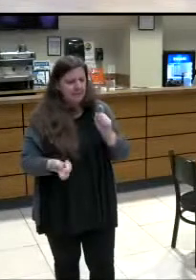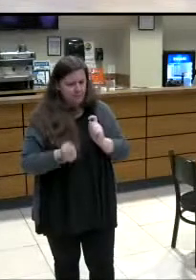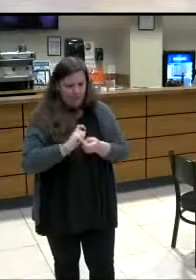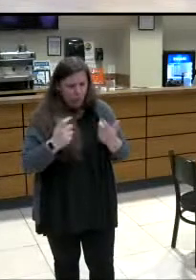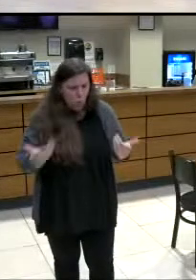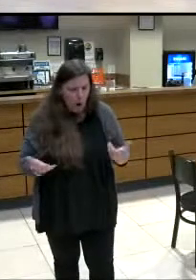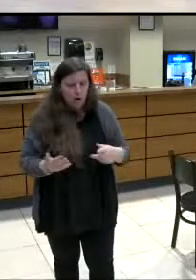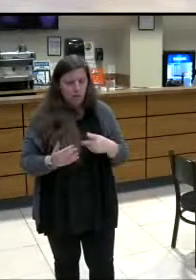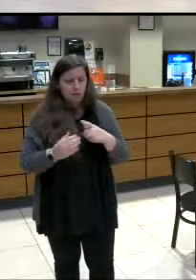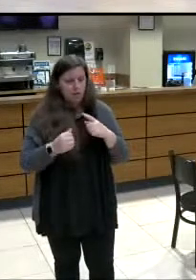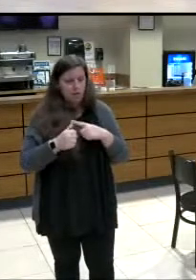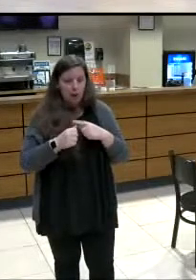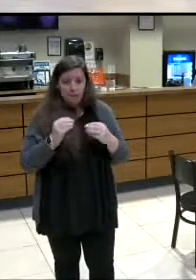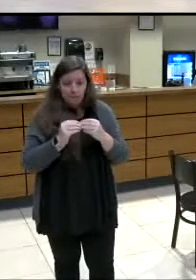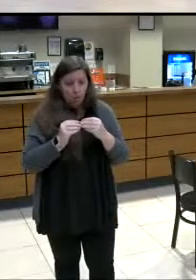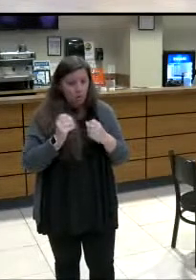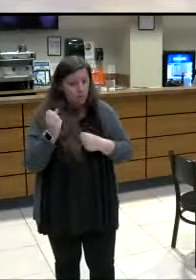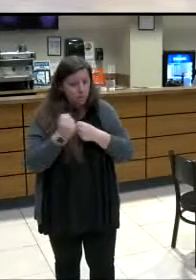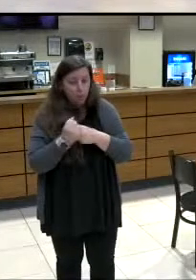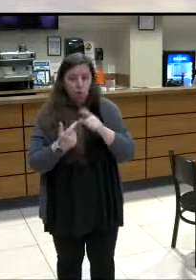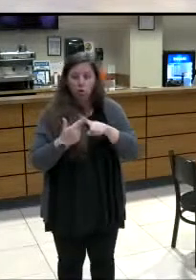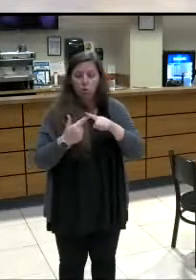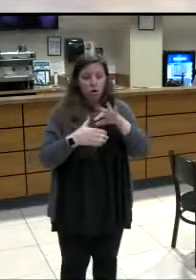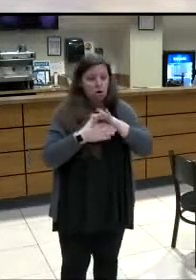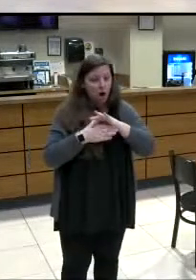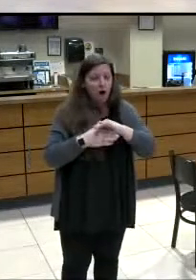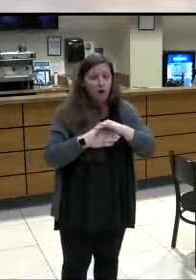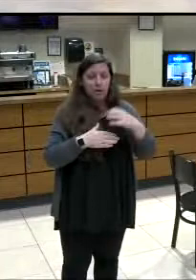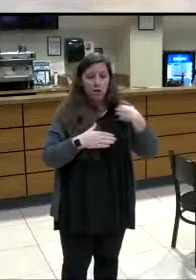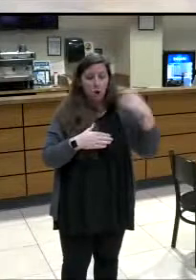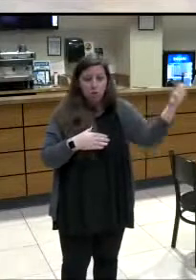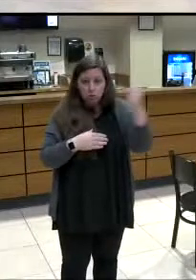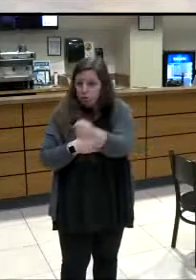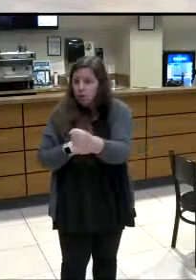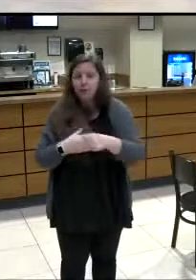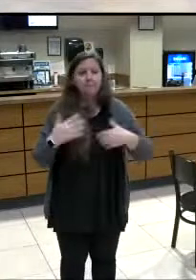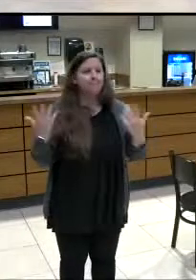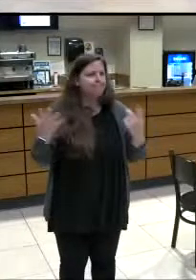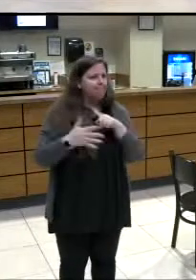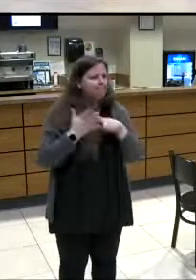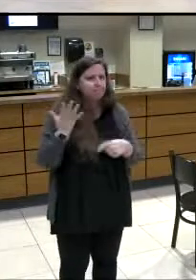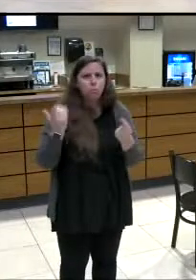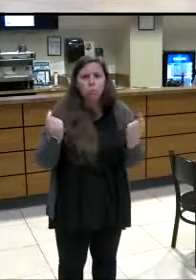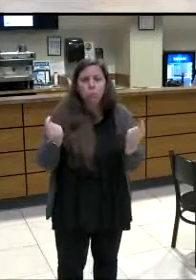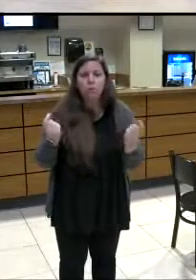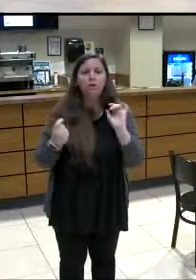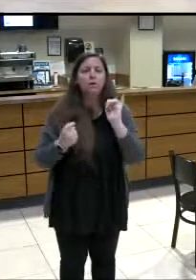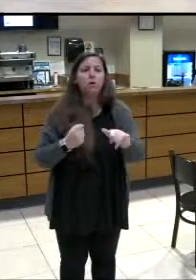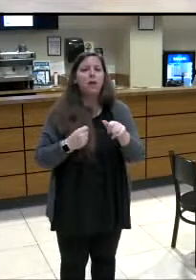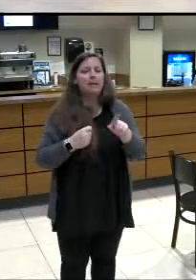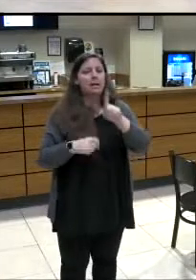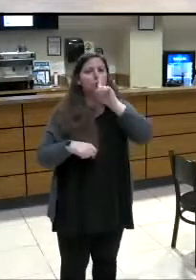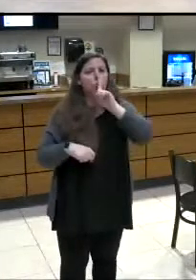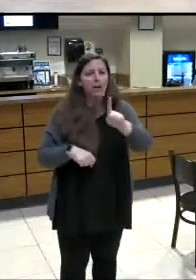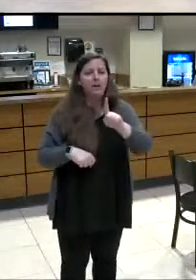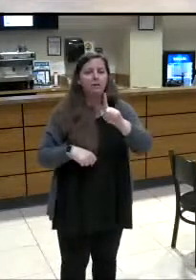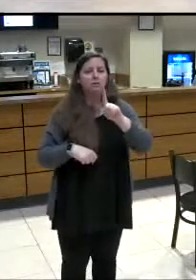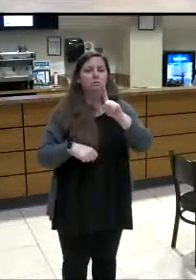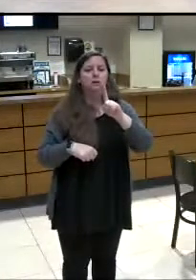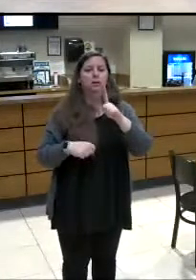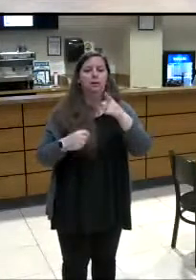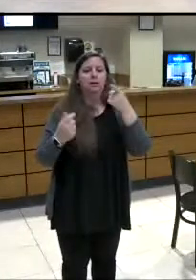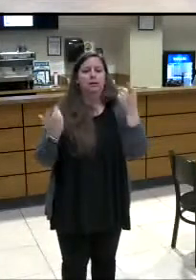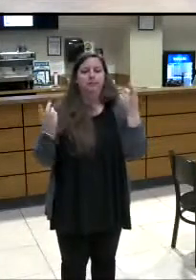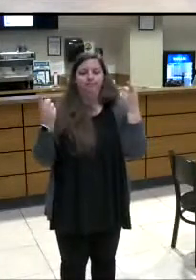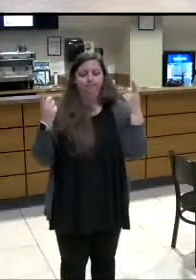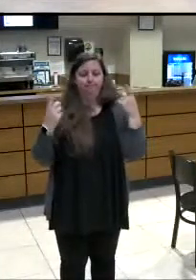get the content coaches in working with those teachers? So those would be real in-time changes that happen more in the